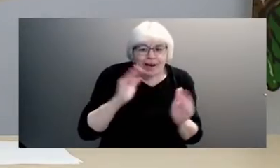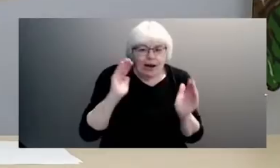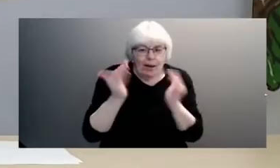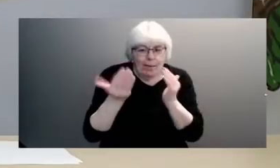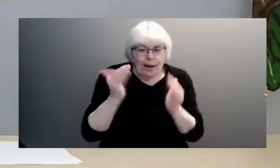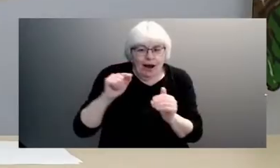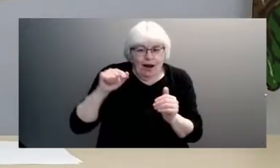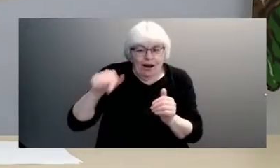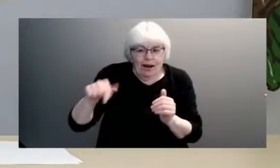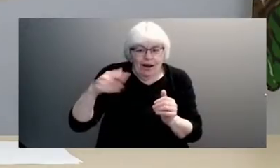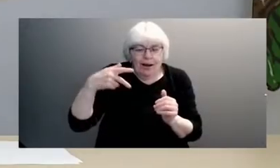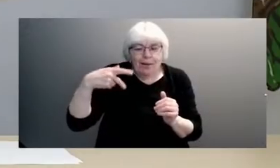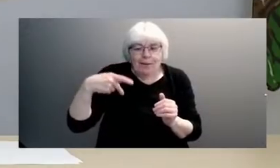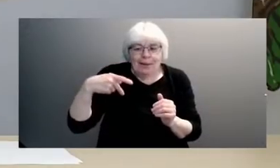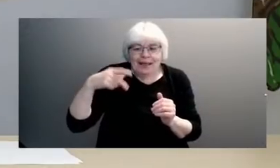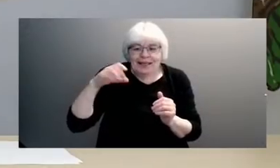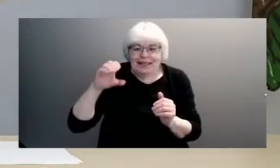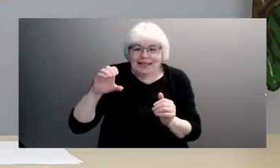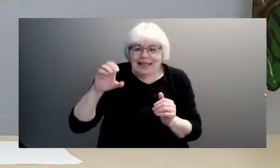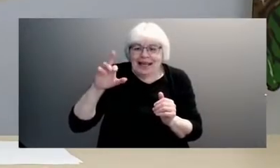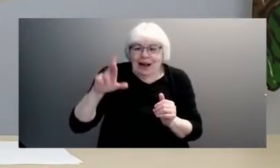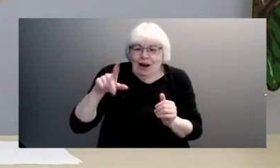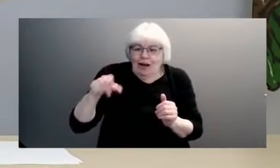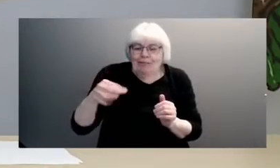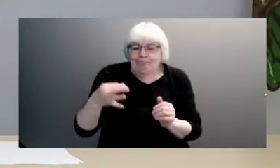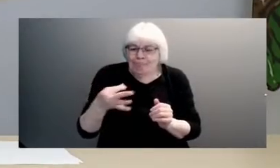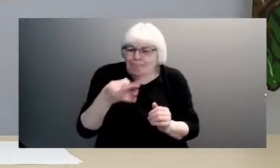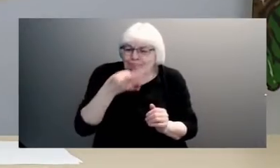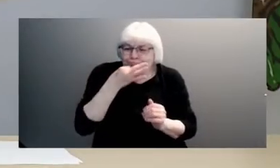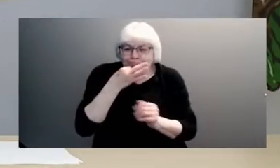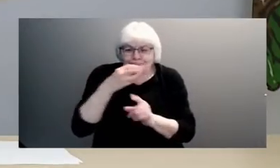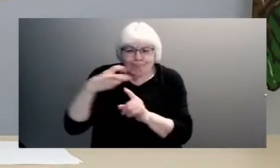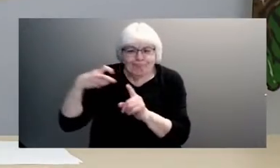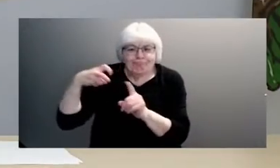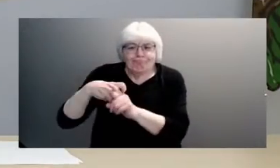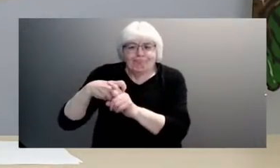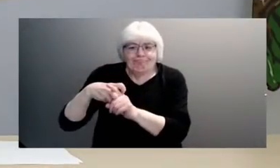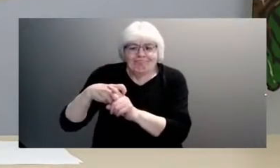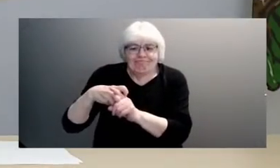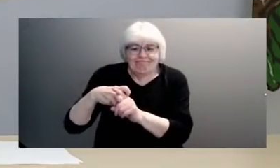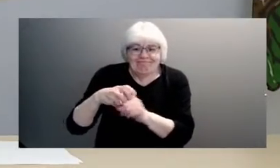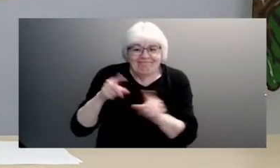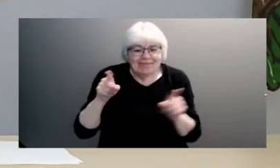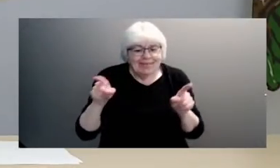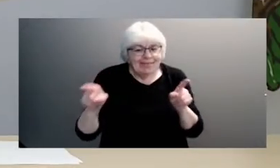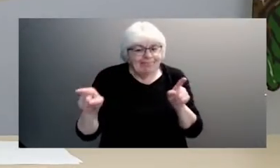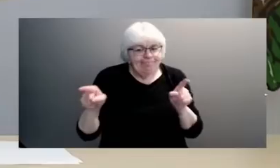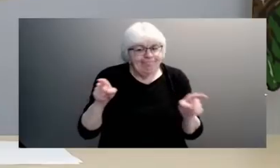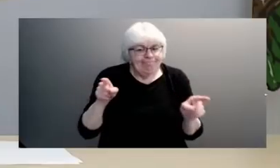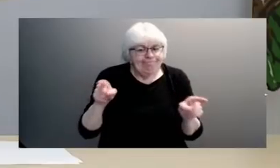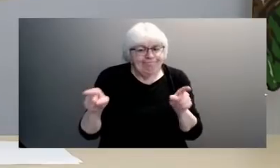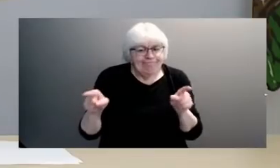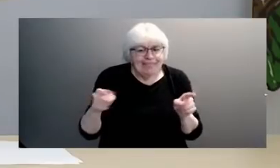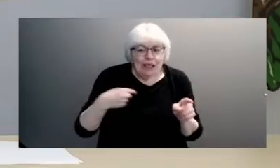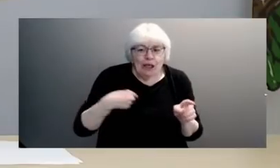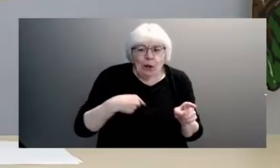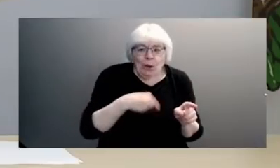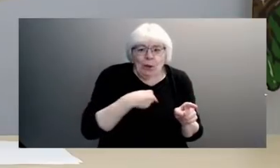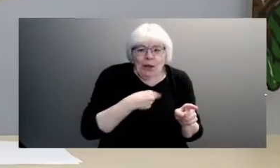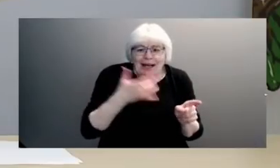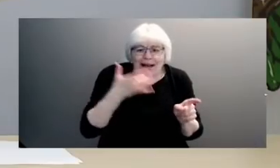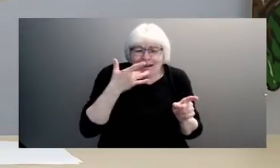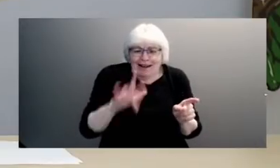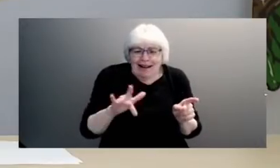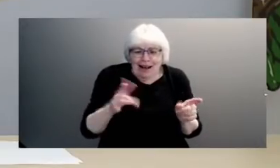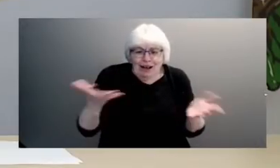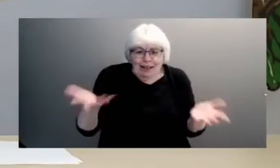We've been so fortunate in PEI through a lot of hard work by many people that the turnaround time